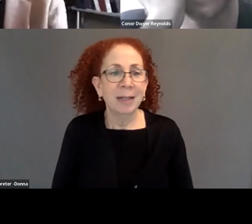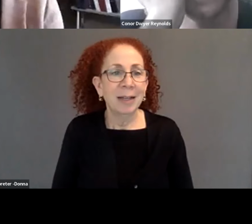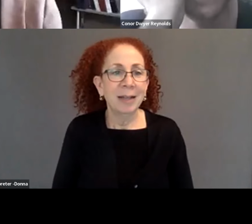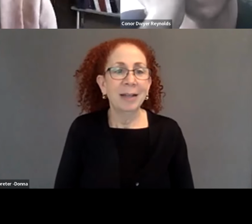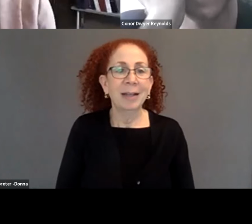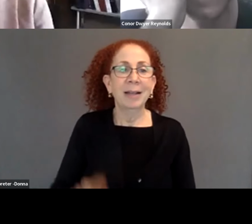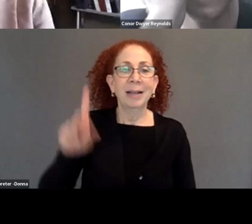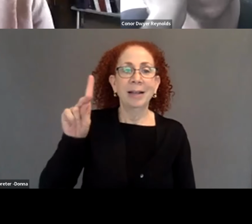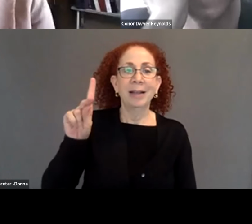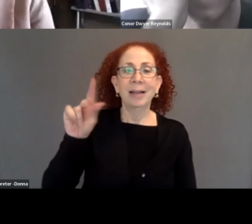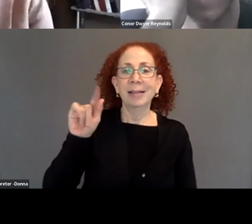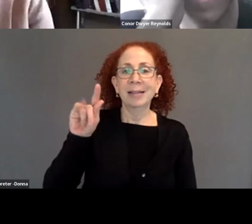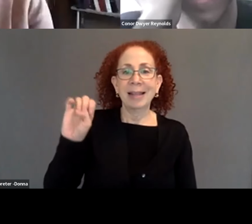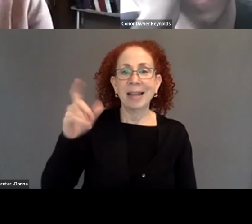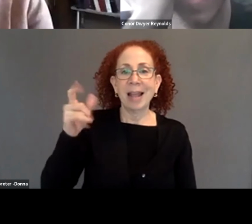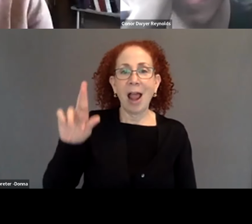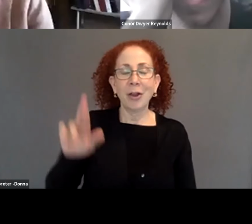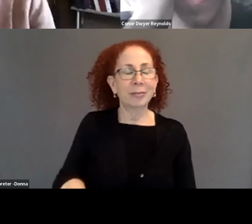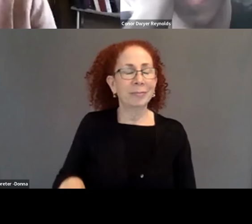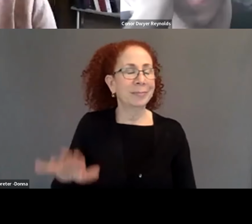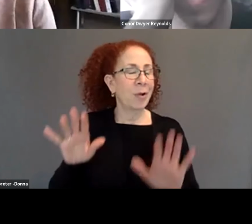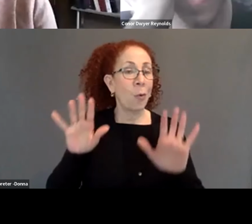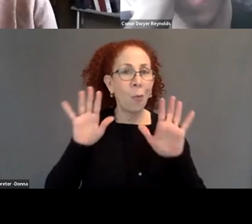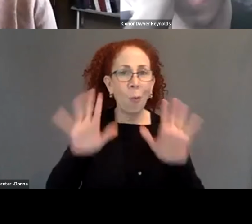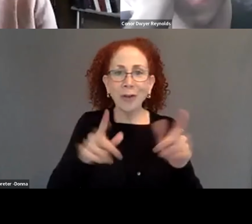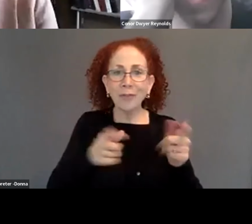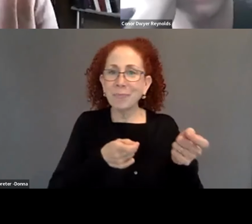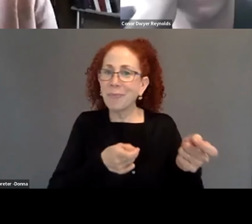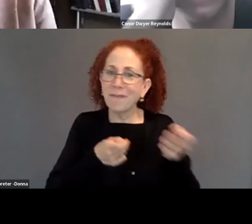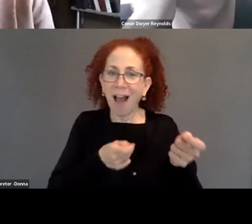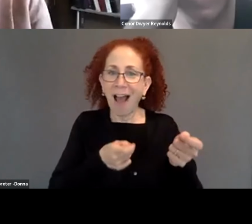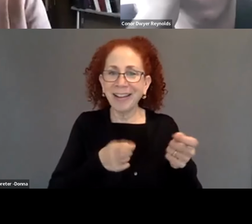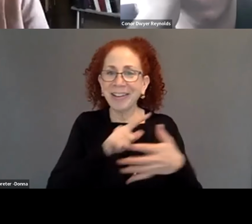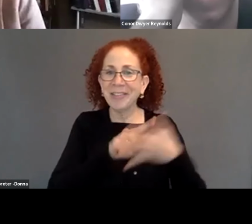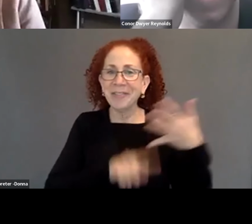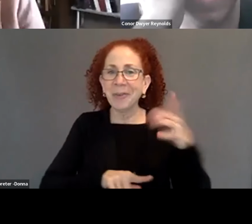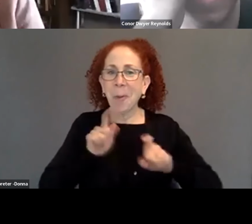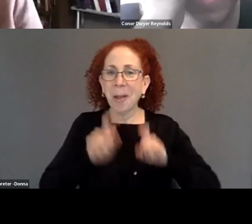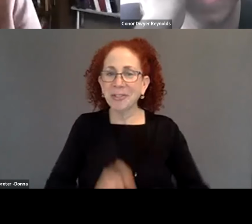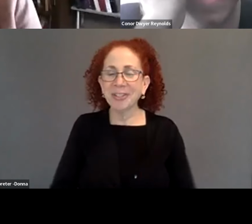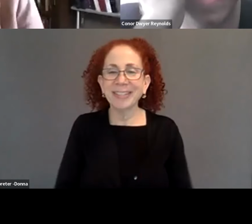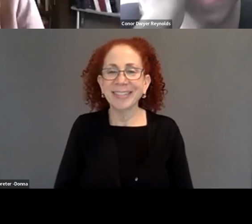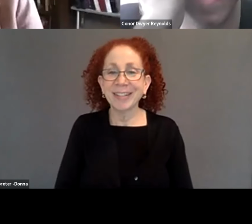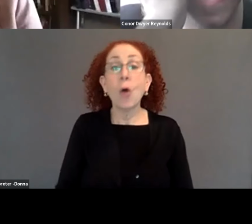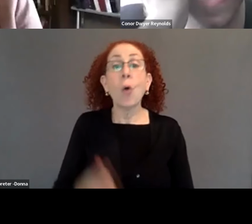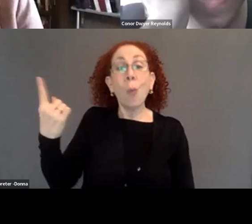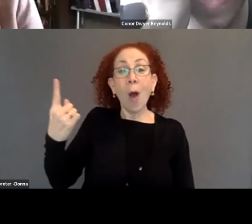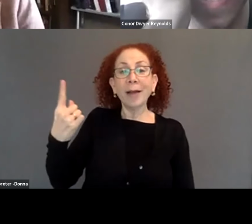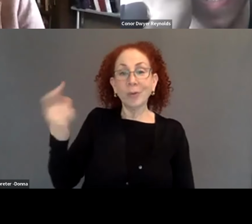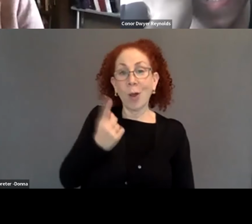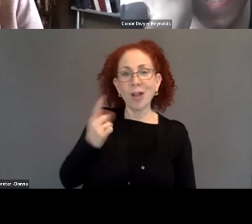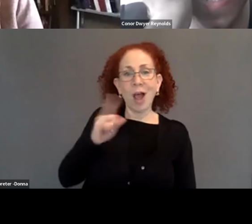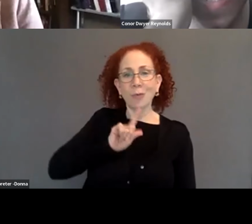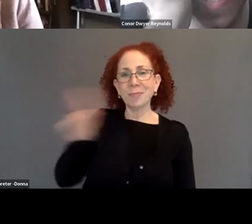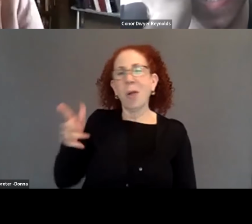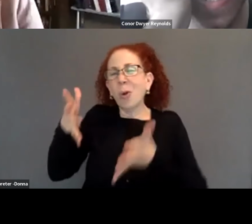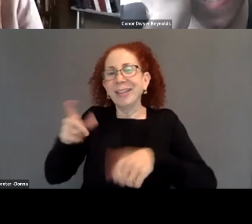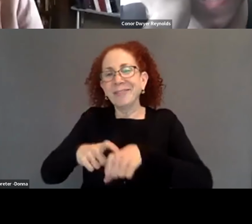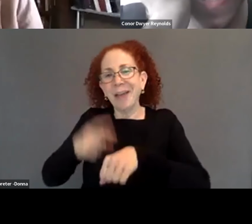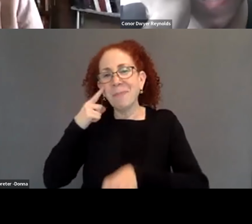I mean, this is such a terrific and provocative set of questions. I'm going to respond just briefly to one of them because I do want to leave time